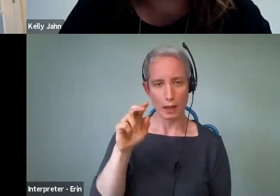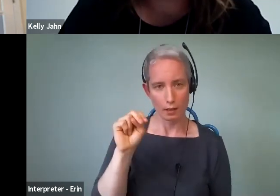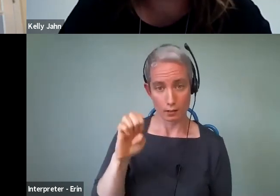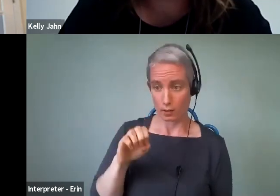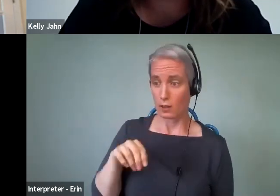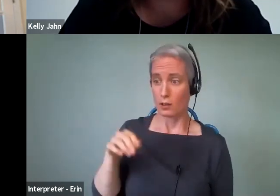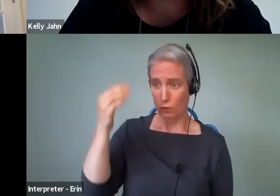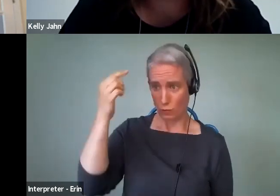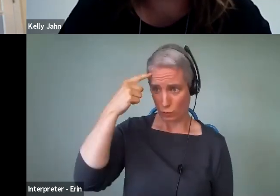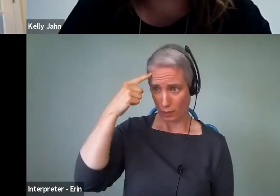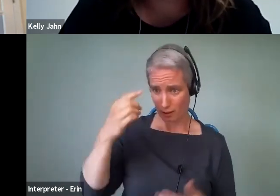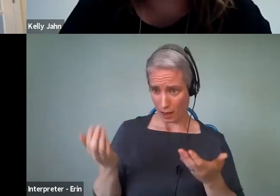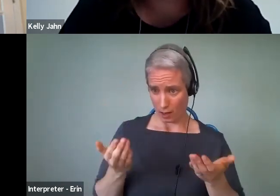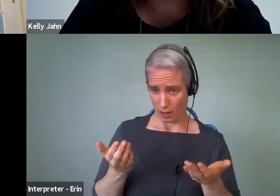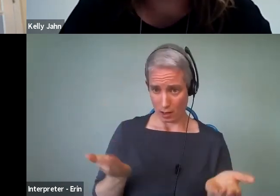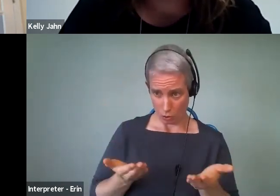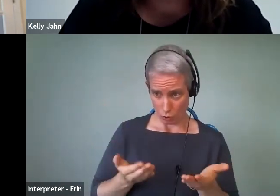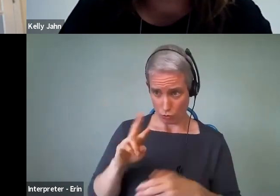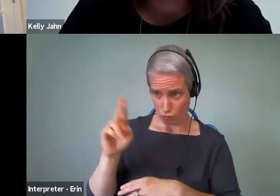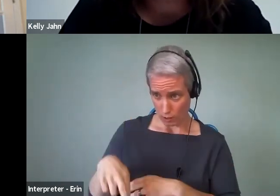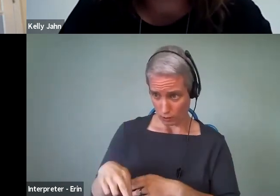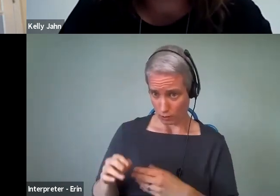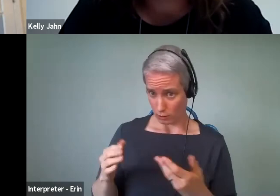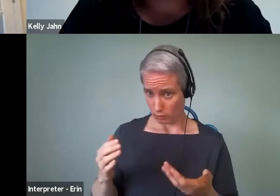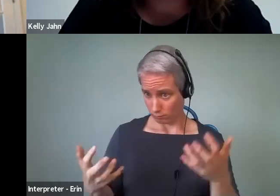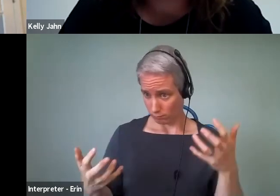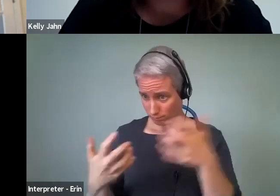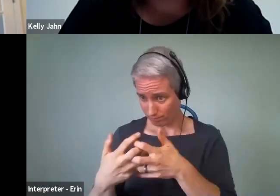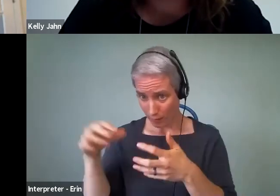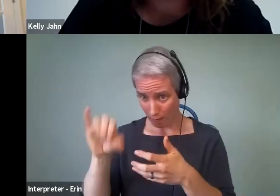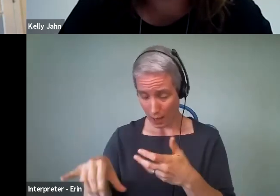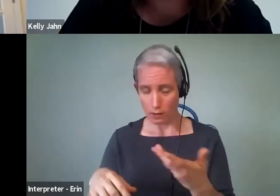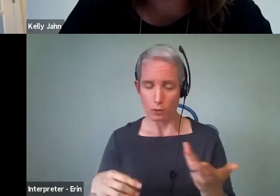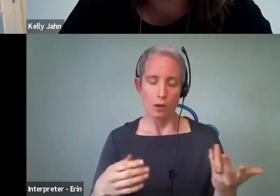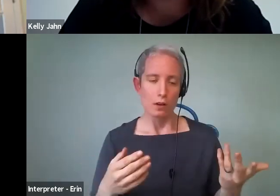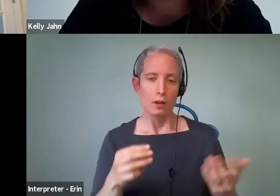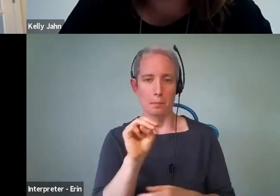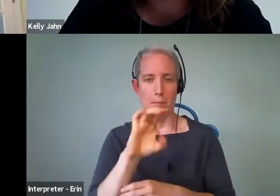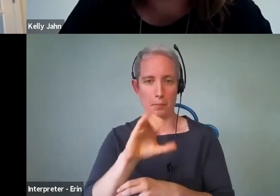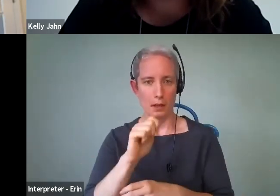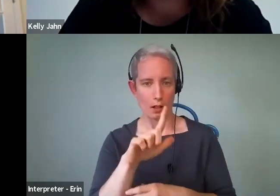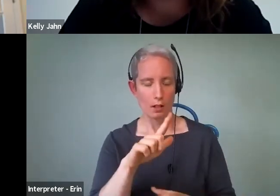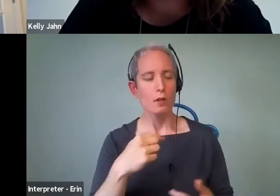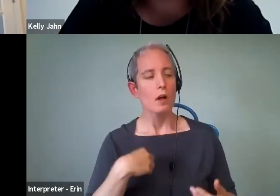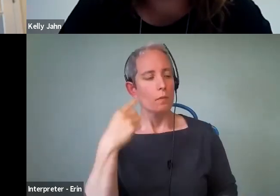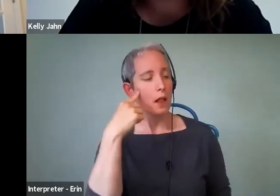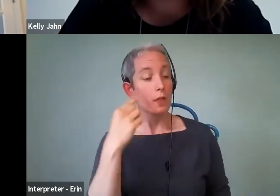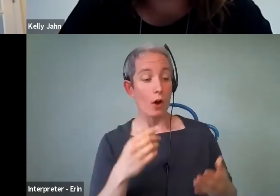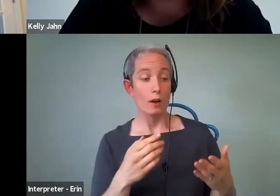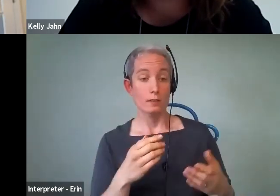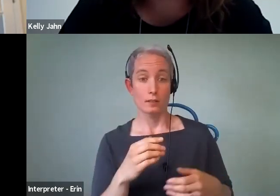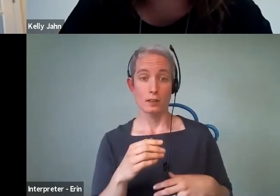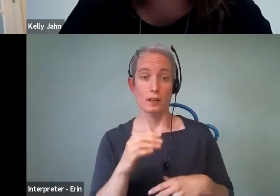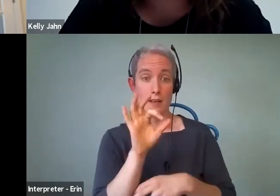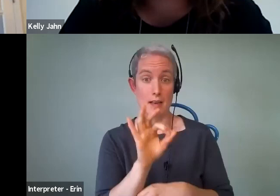I thought we were going to get a big outpouring from the city after 9/11.